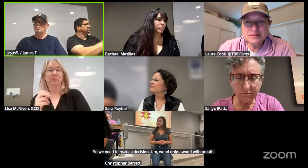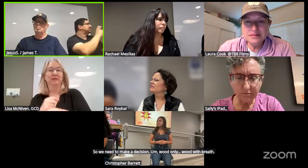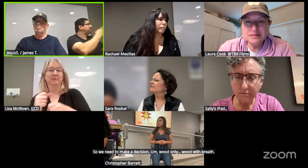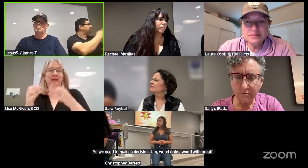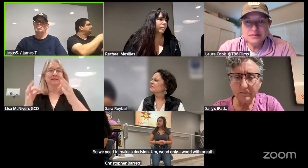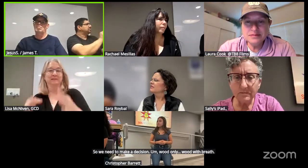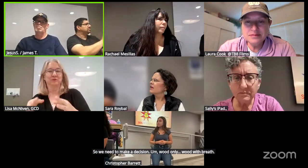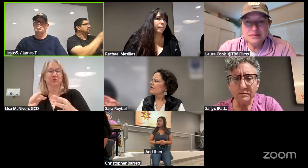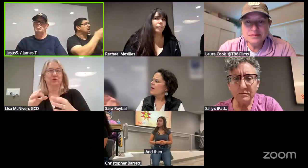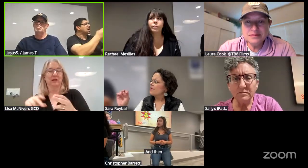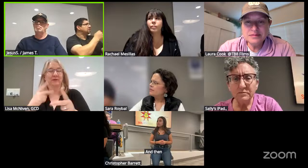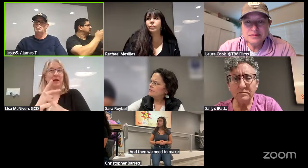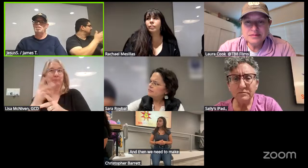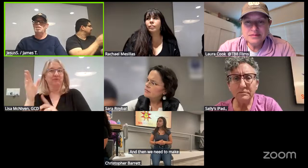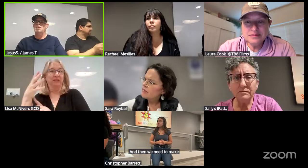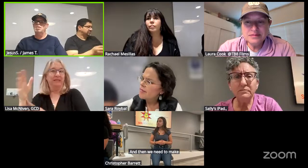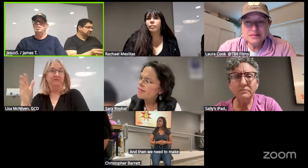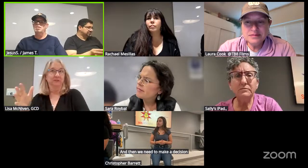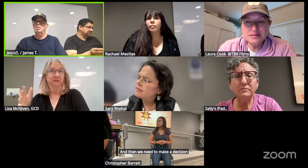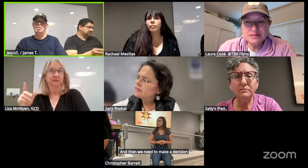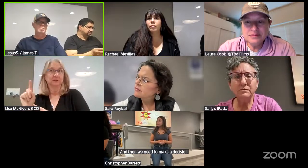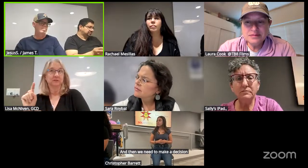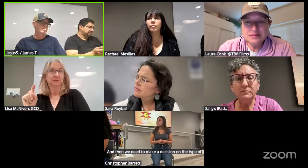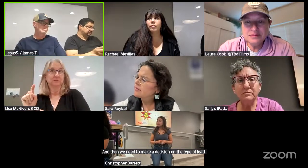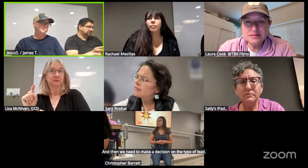And then we need to make a decision on the type of leaf